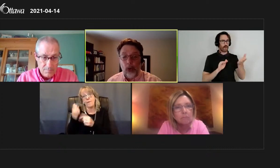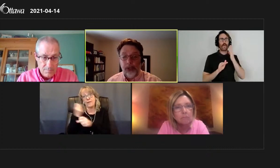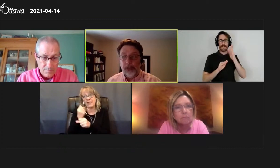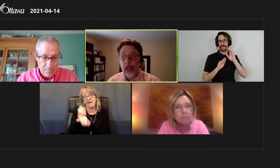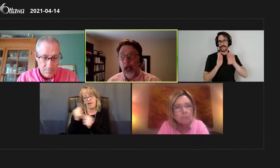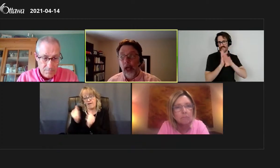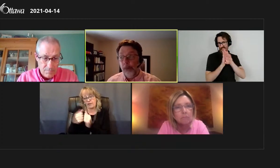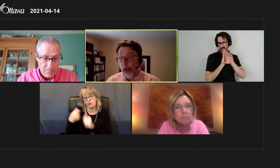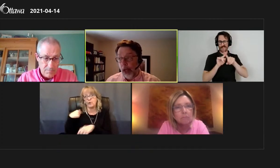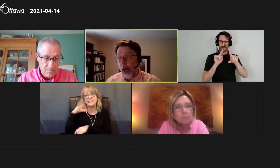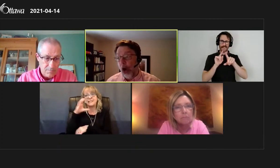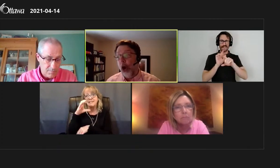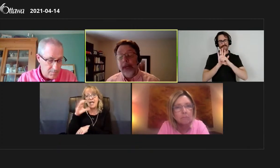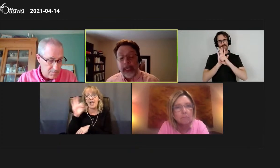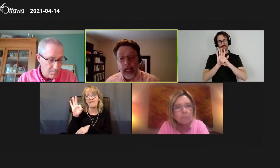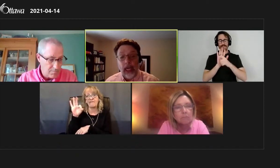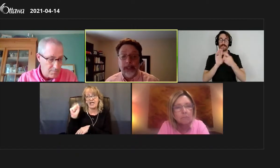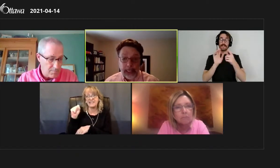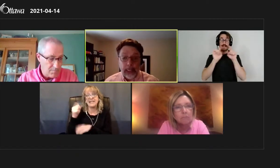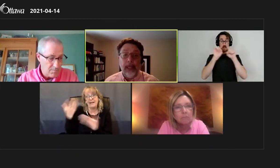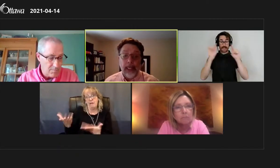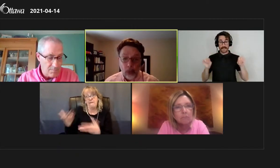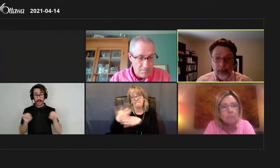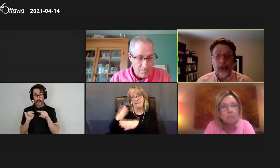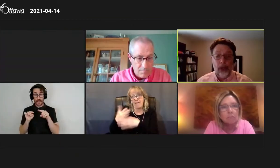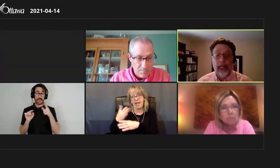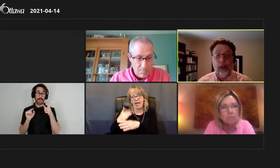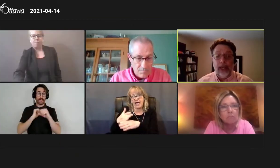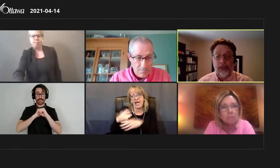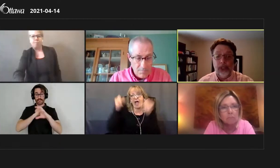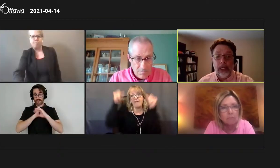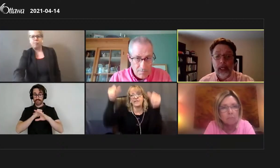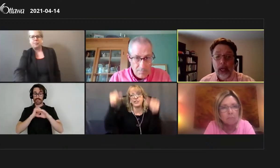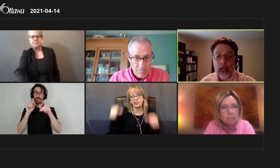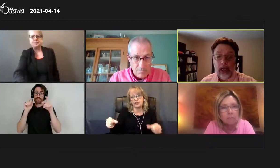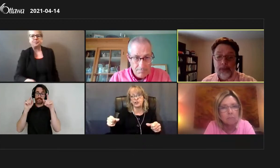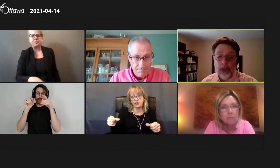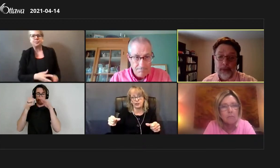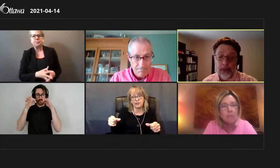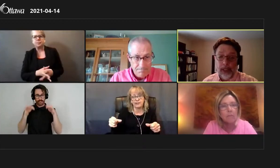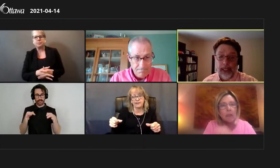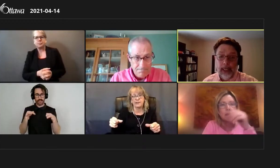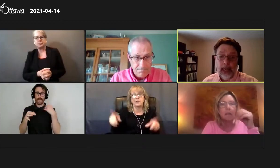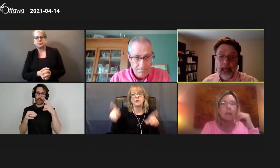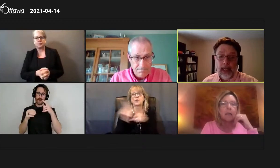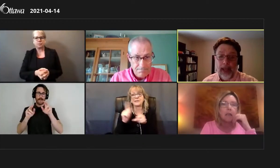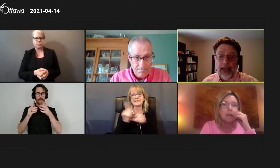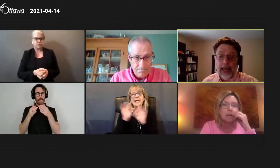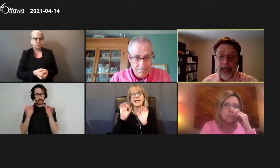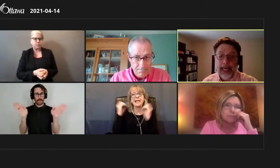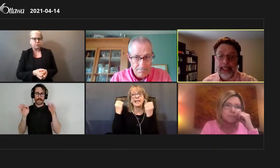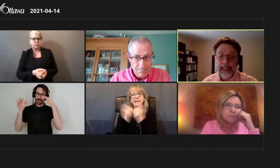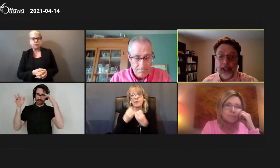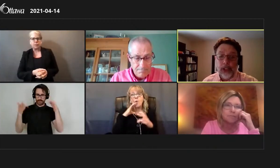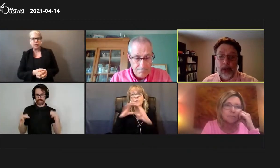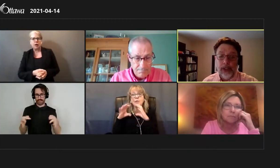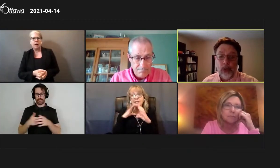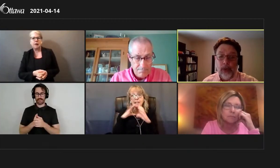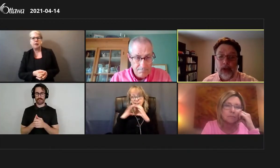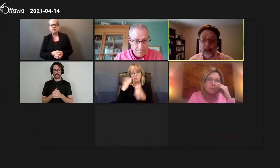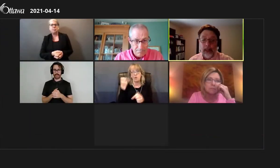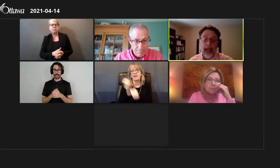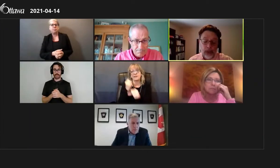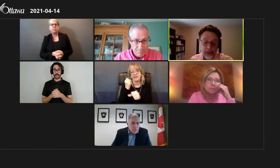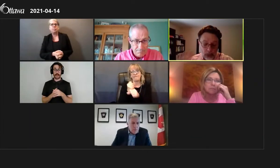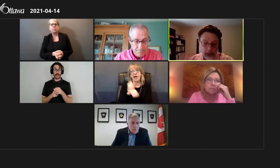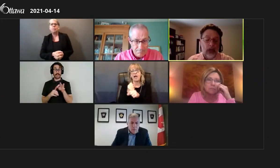of course, our media and the city media will be putting out messaging to the public. And any Section 22 we've